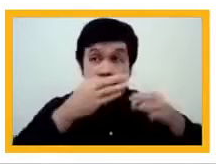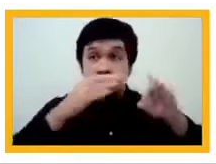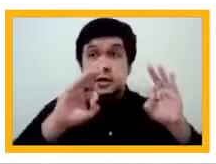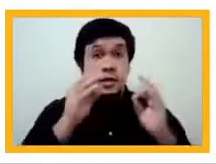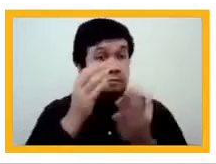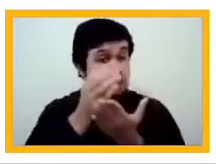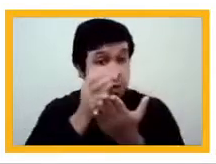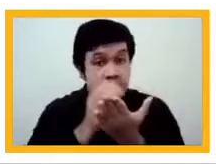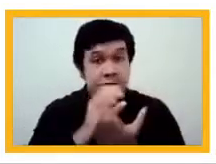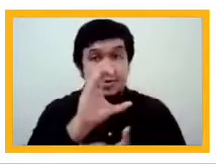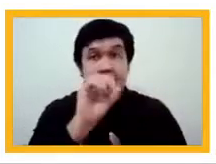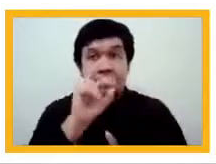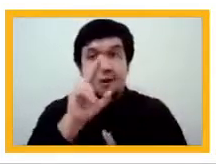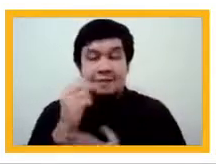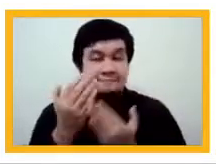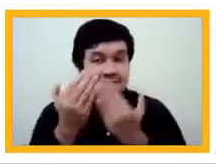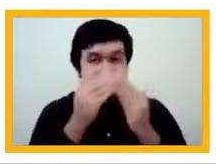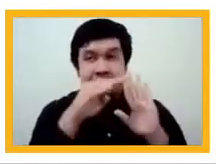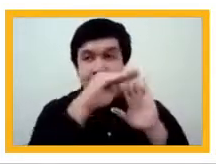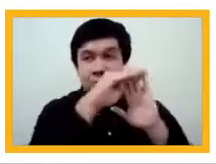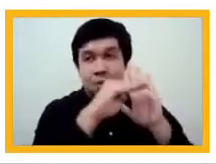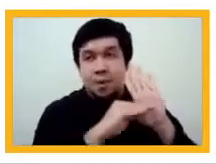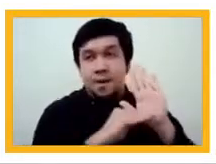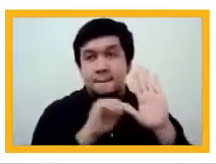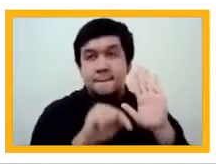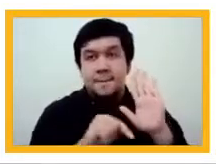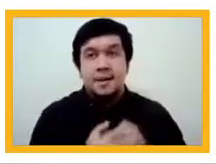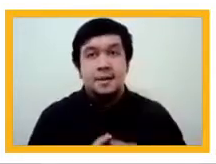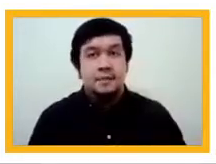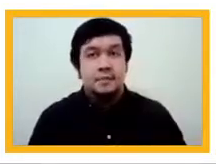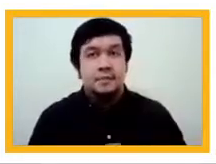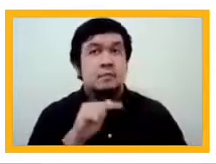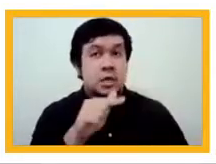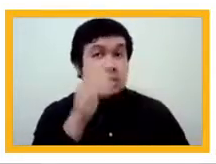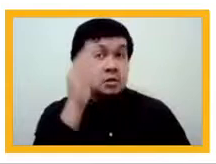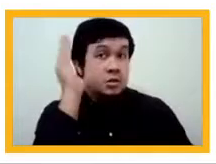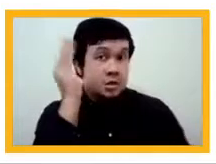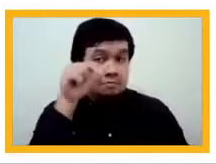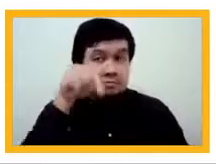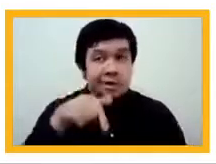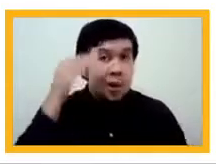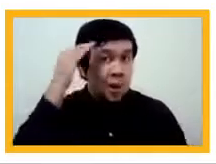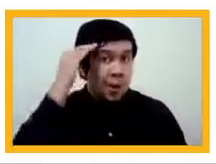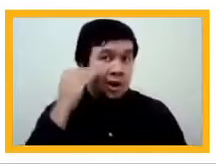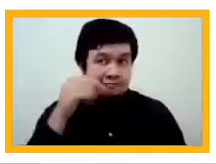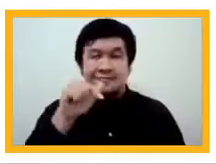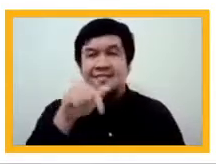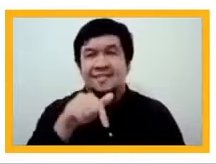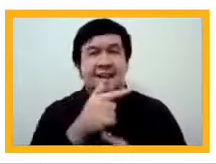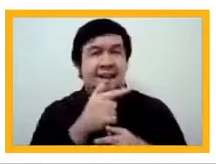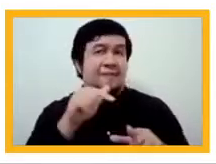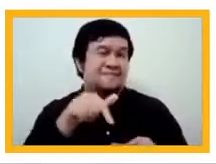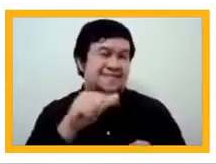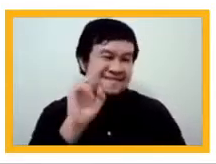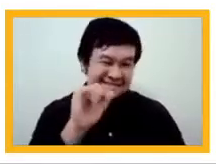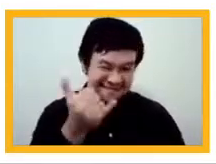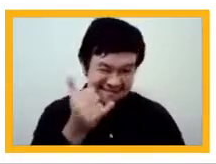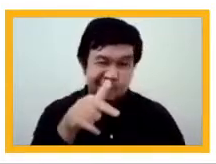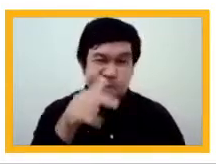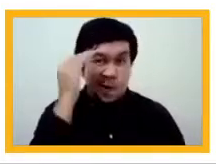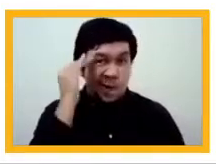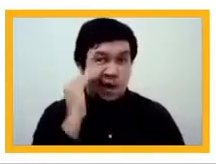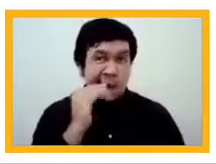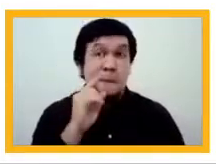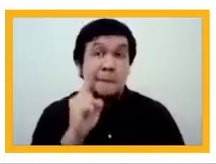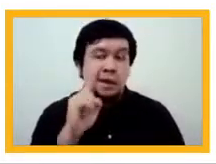The lecture is done using Korean language, but all KMOOC have English caption.